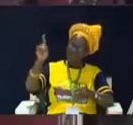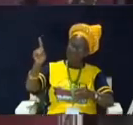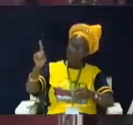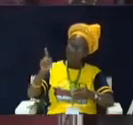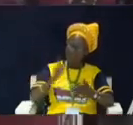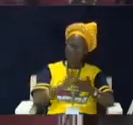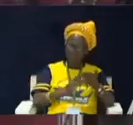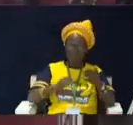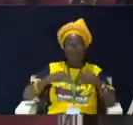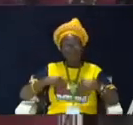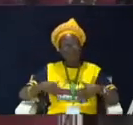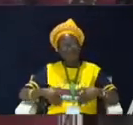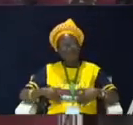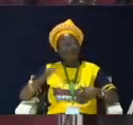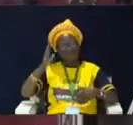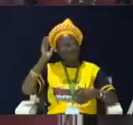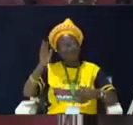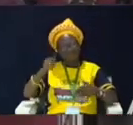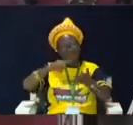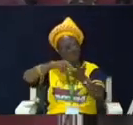Because you are going to celebrate